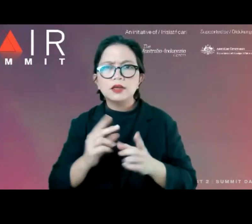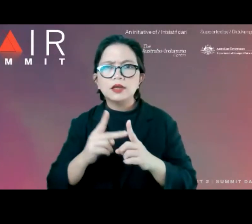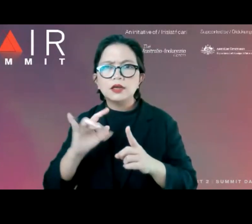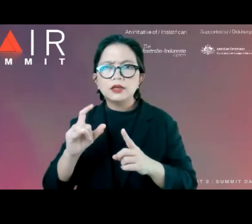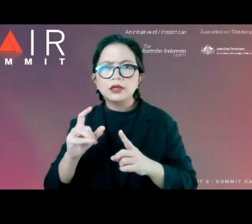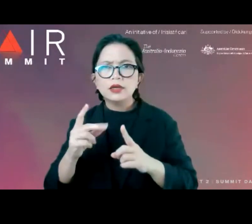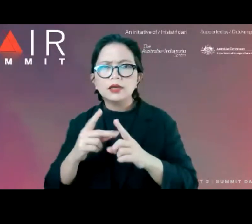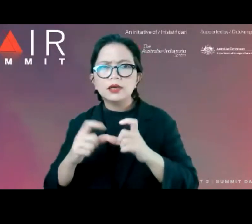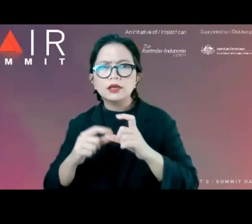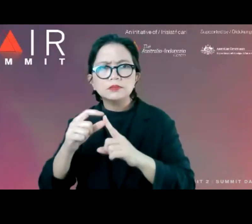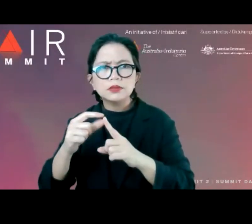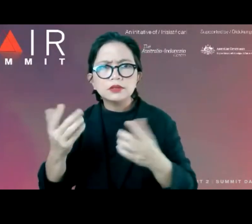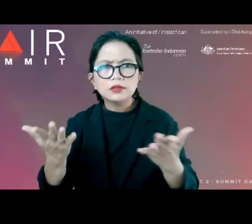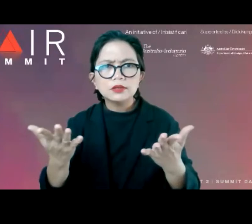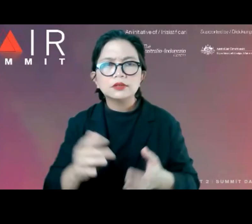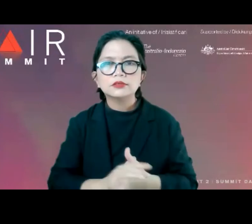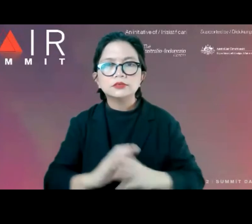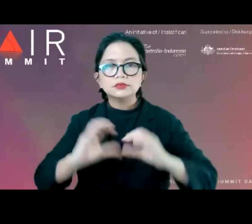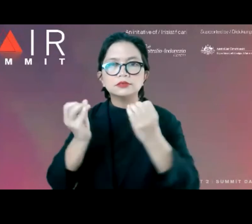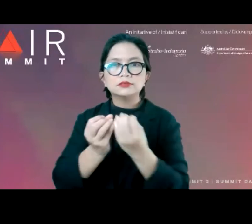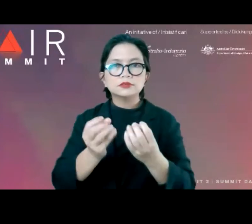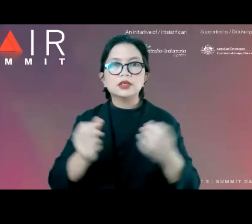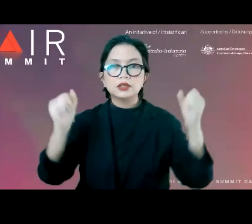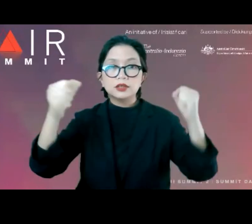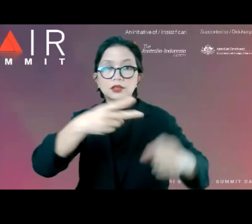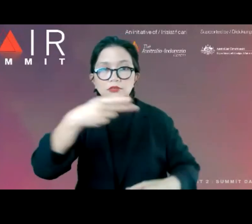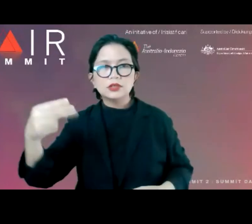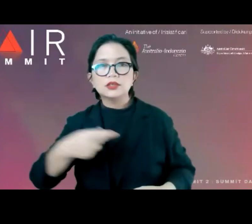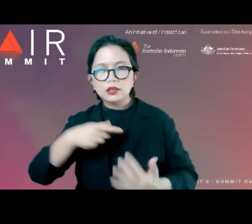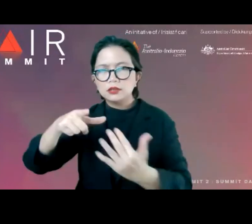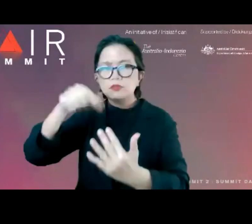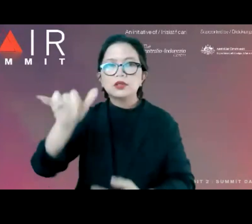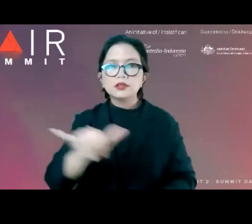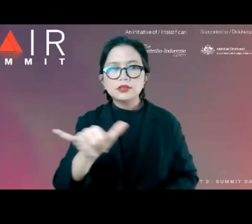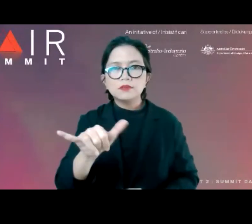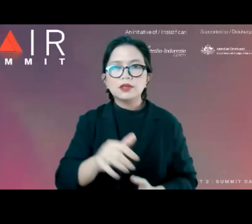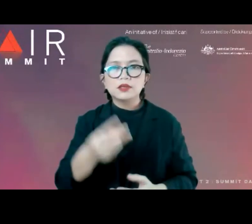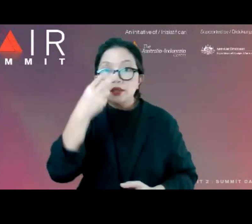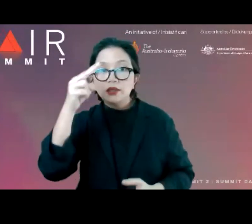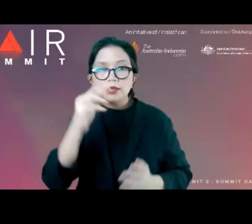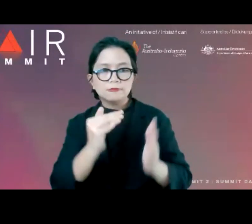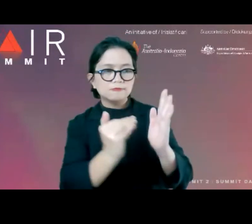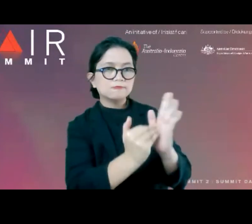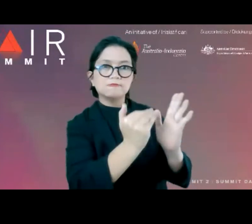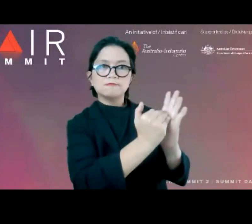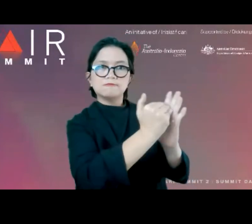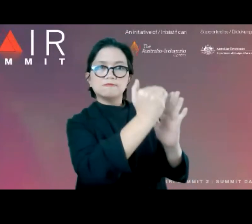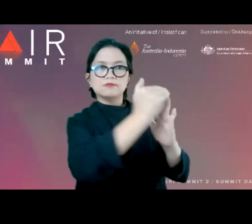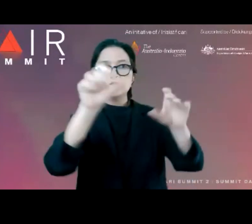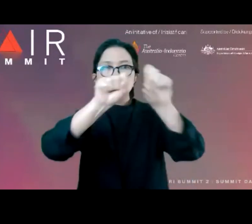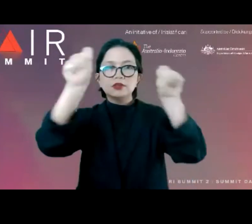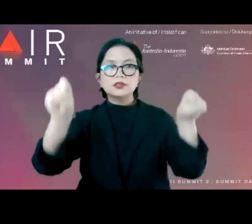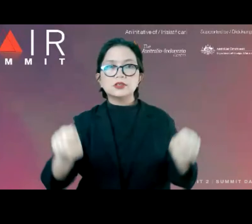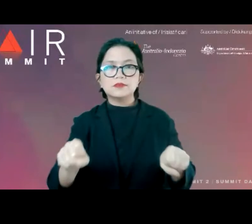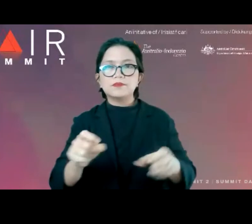basically found the same thing. We have looked at the different levels of the system across a number of different provinces.